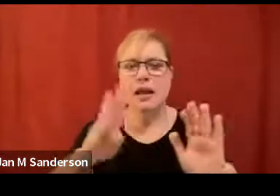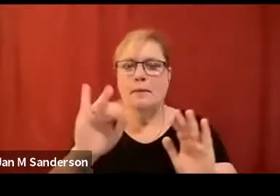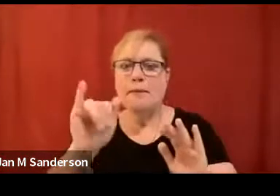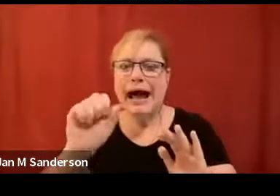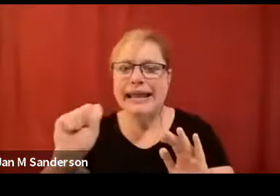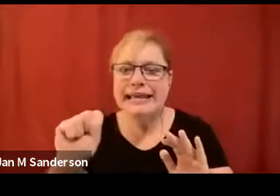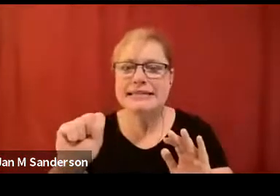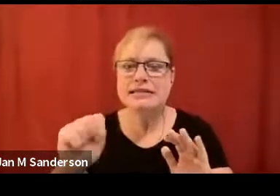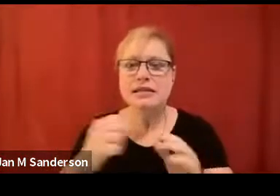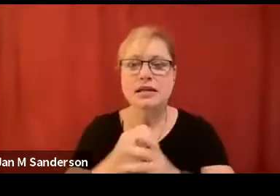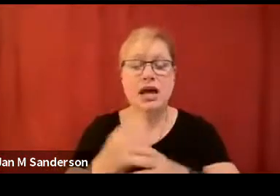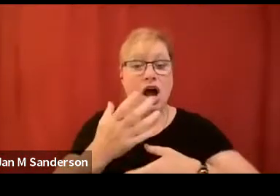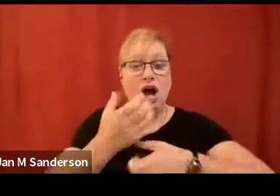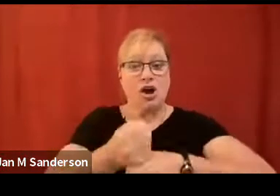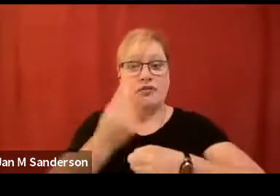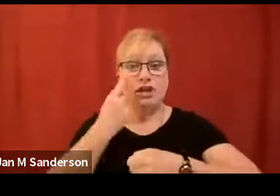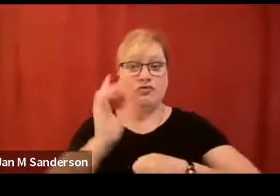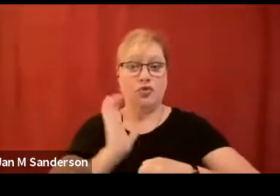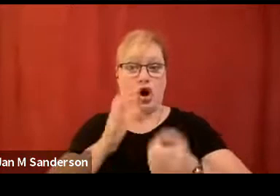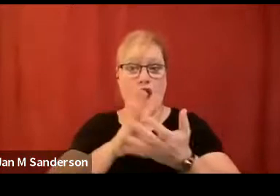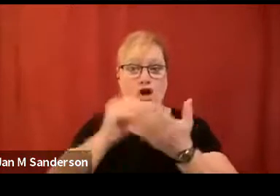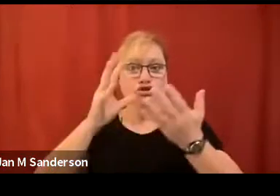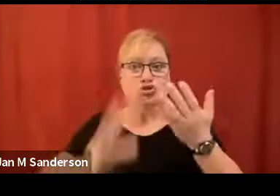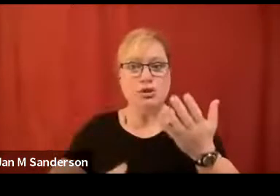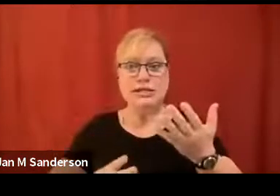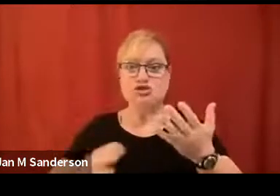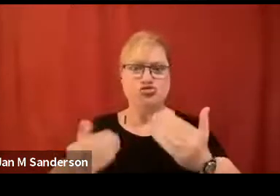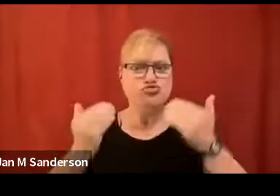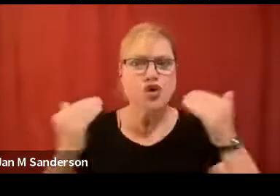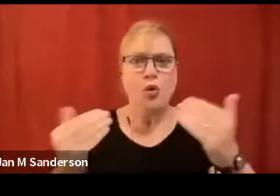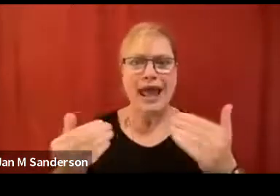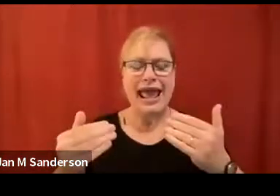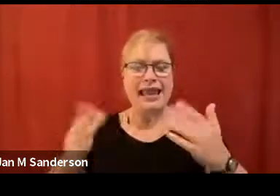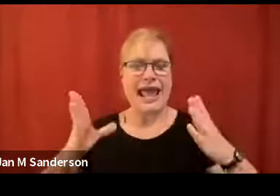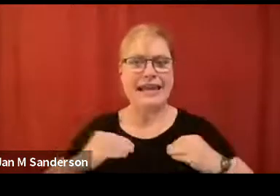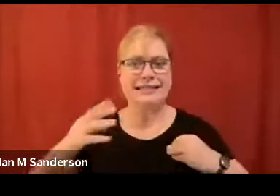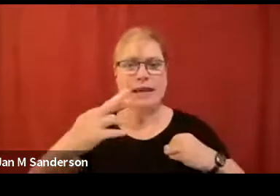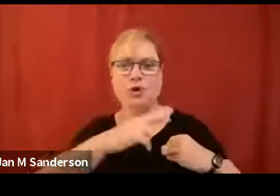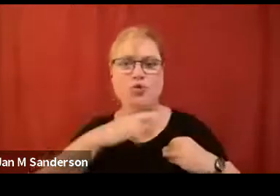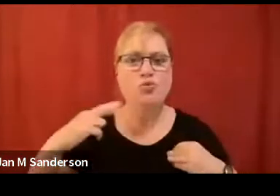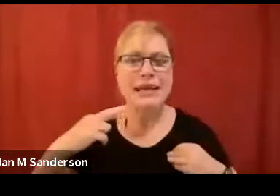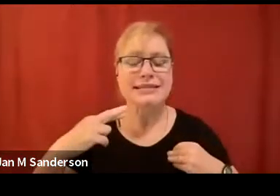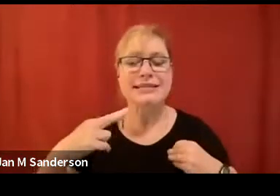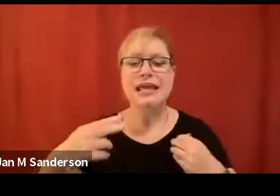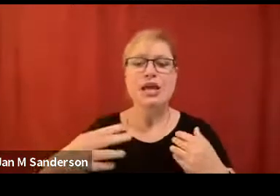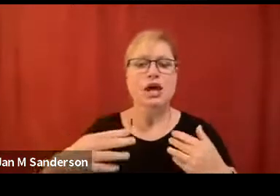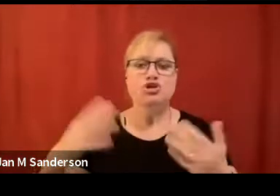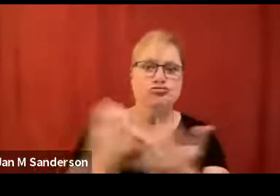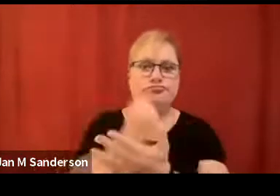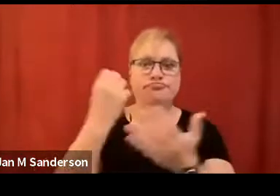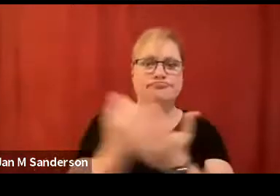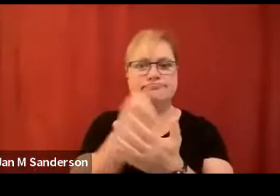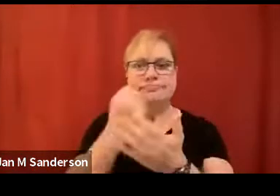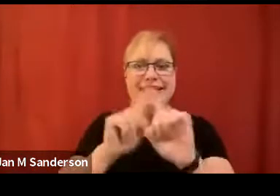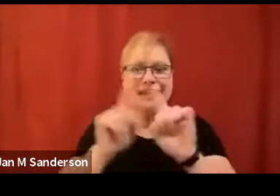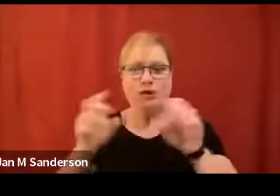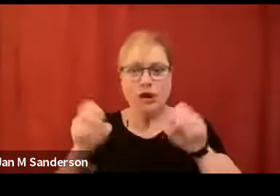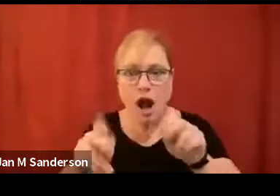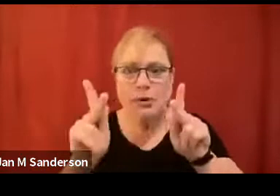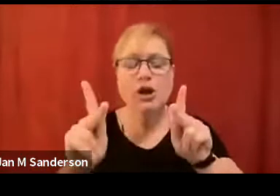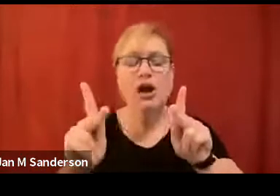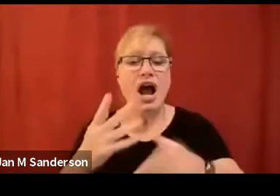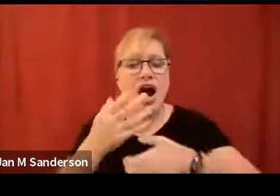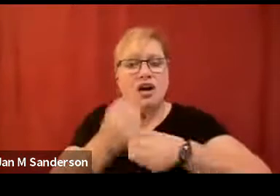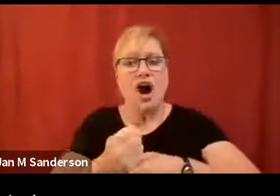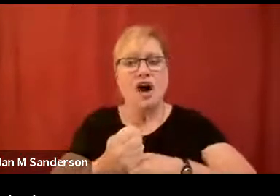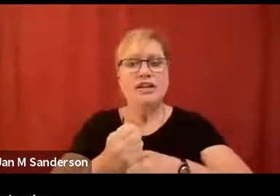So confidence for our students to be risk takers, confidence for them to explore and take advantage of opportunities, confidence to speak on